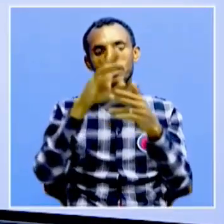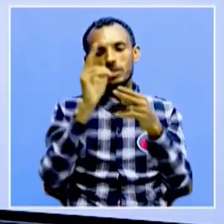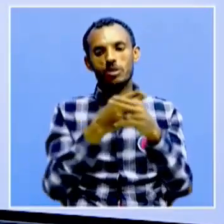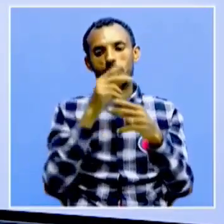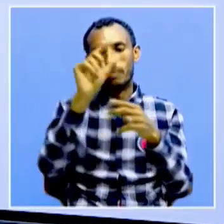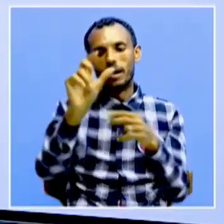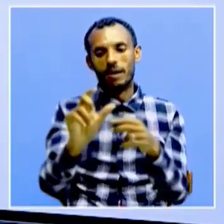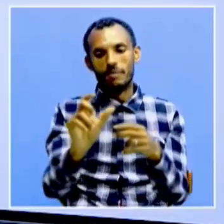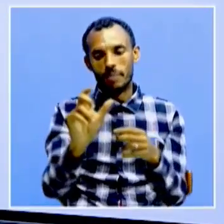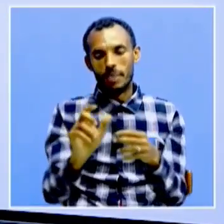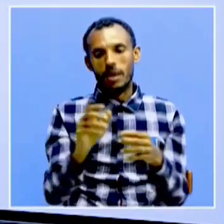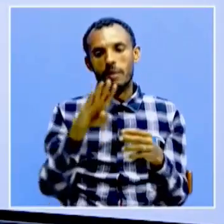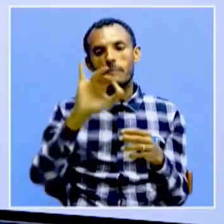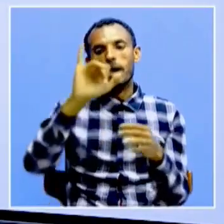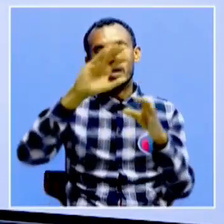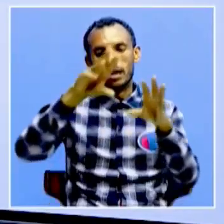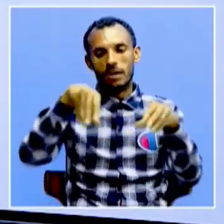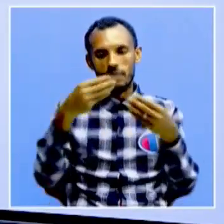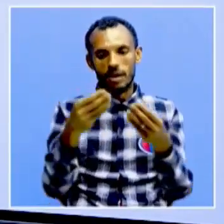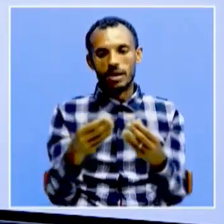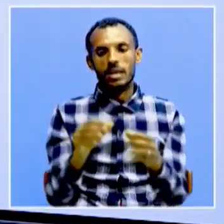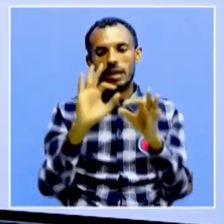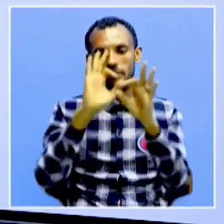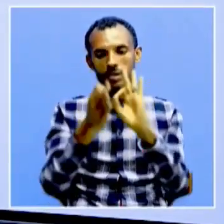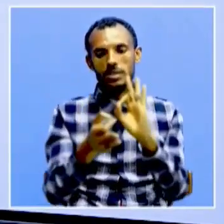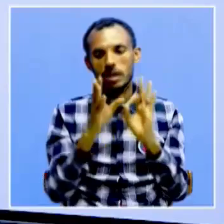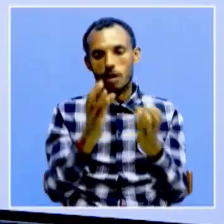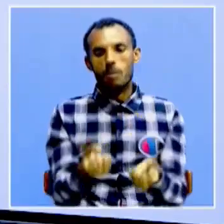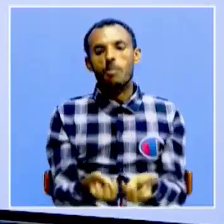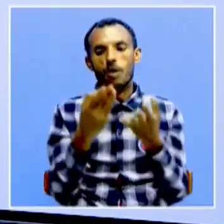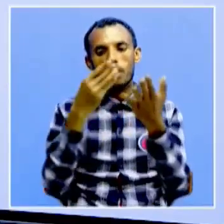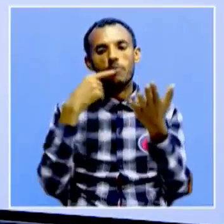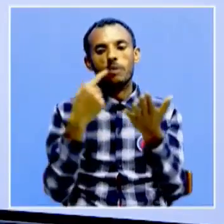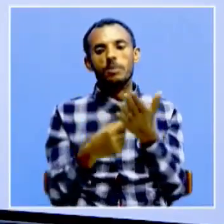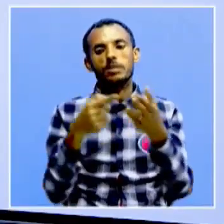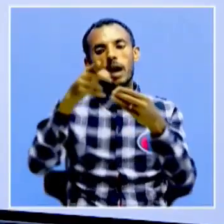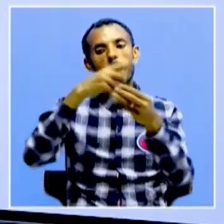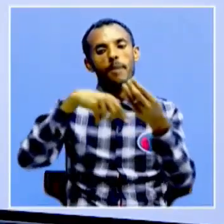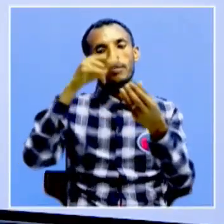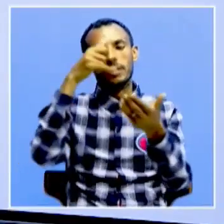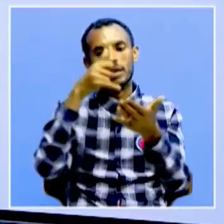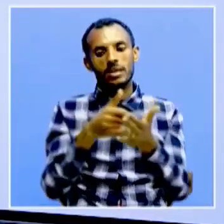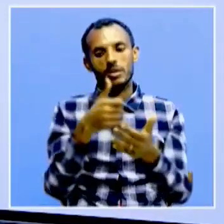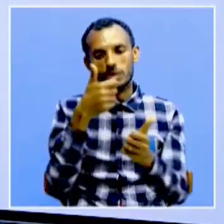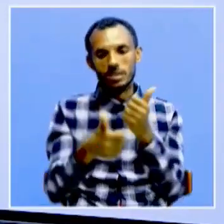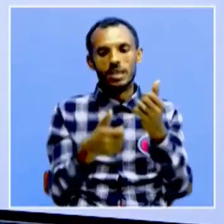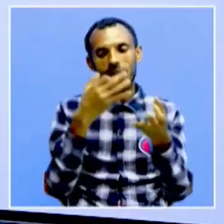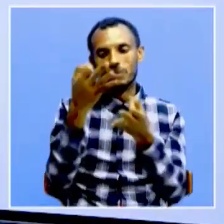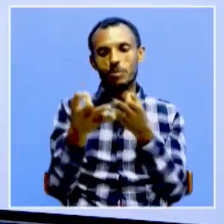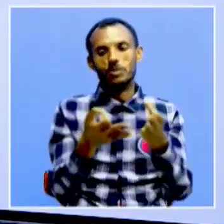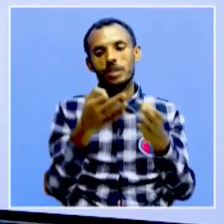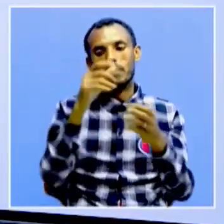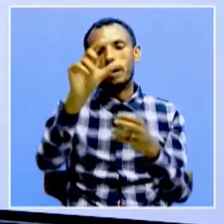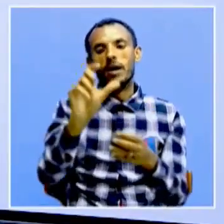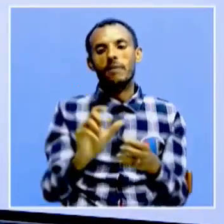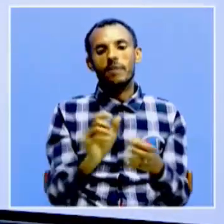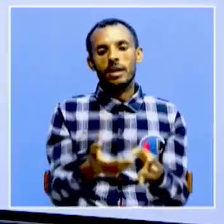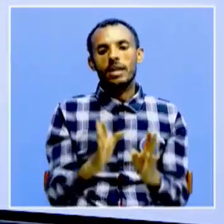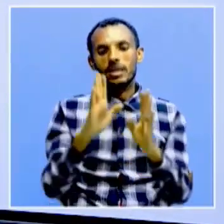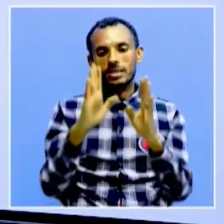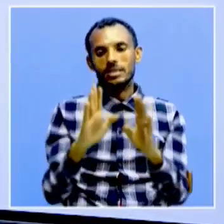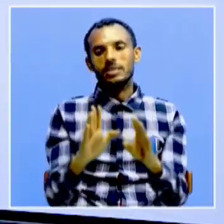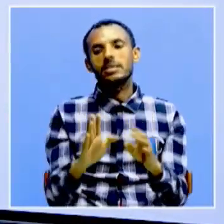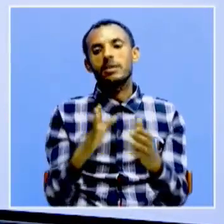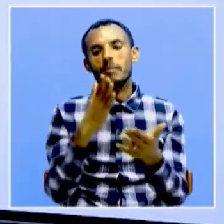paragraph by giving its definition and more information about it, which is called expository paragraph. Let's break it down